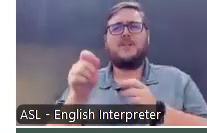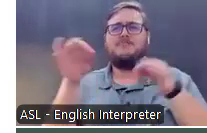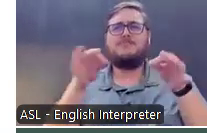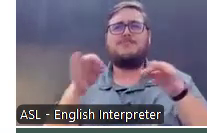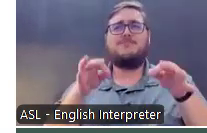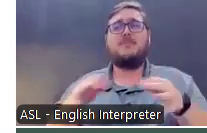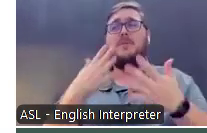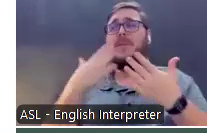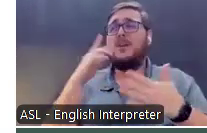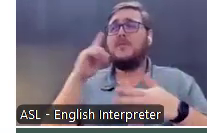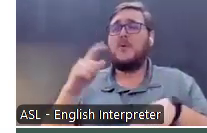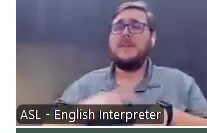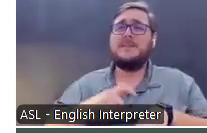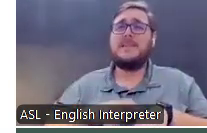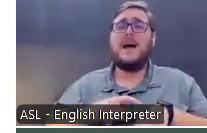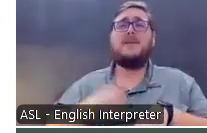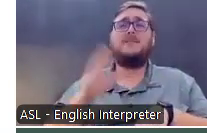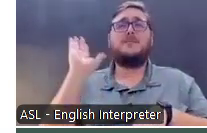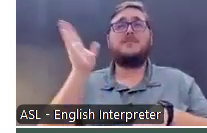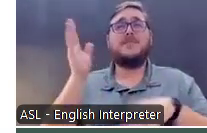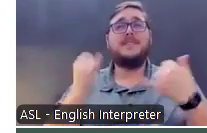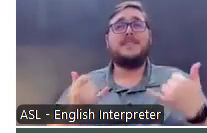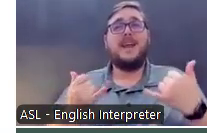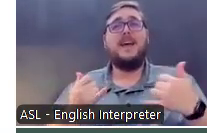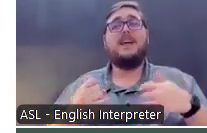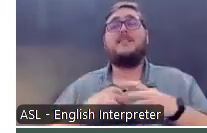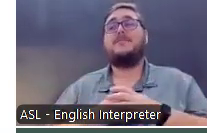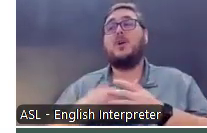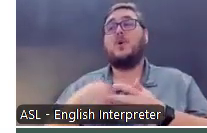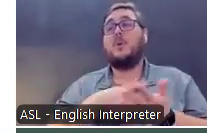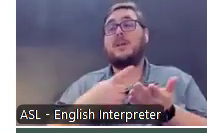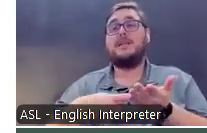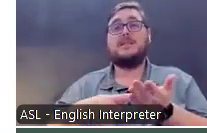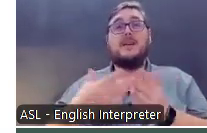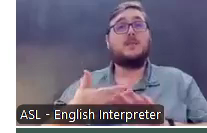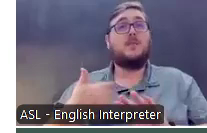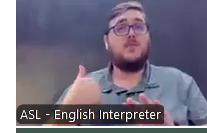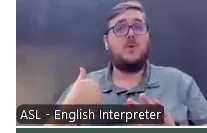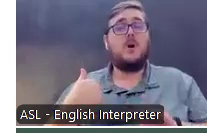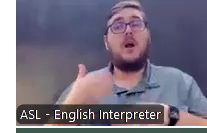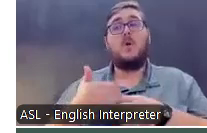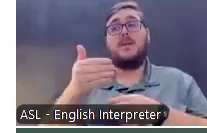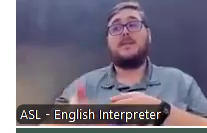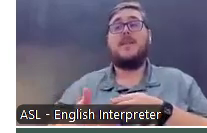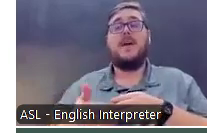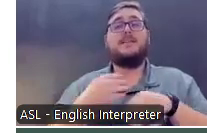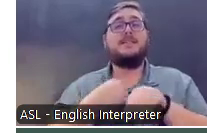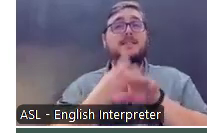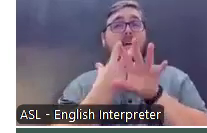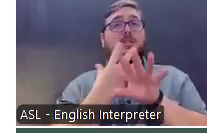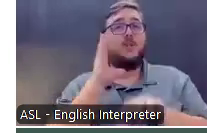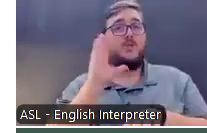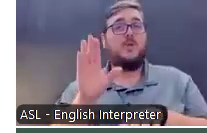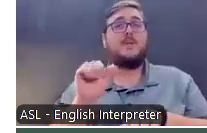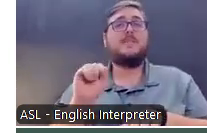this presentation today. As we discussed earlier, our next session will be September 18th